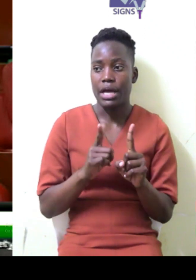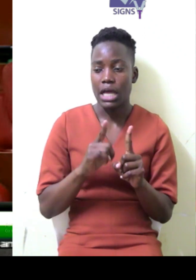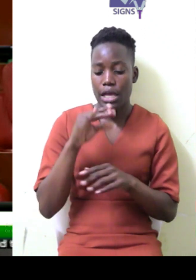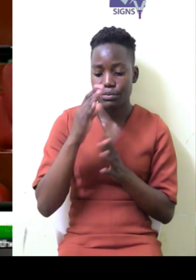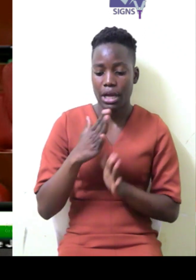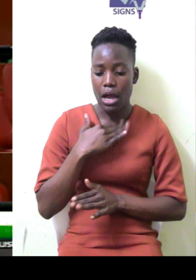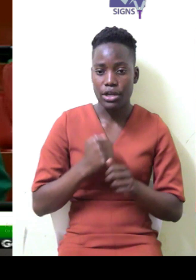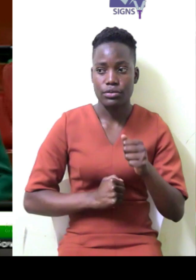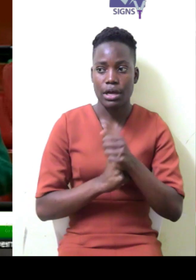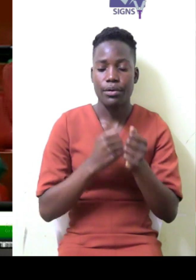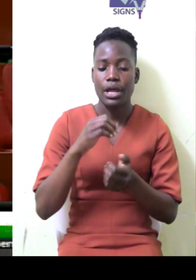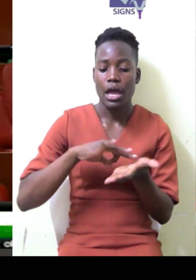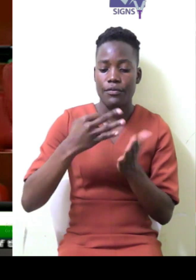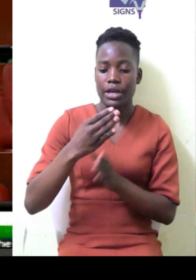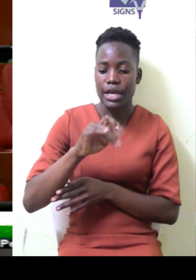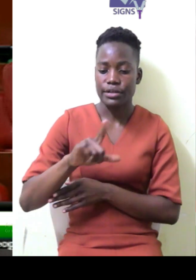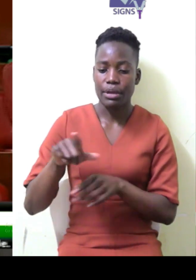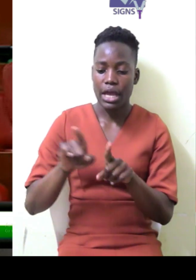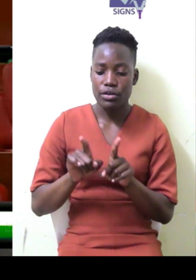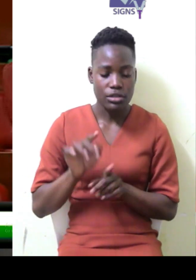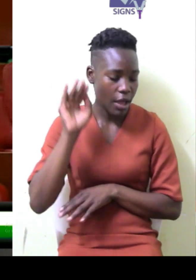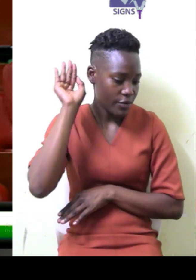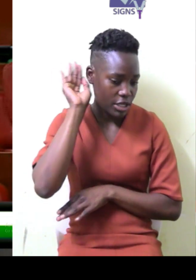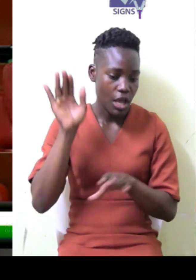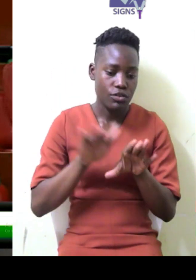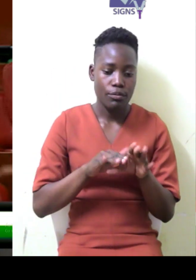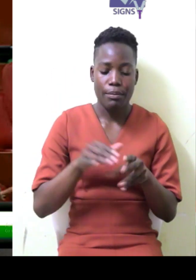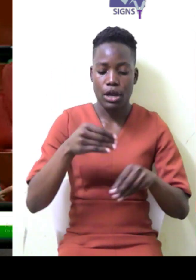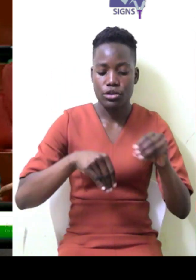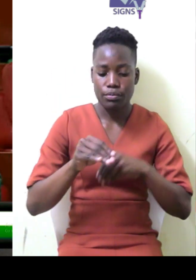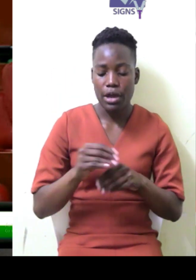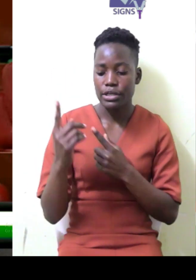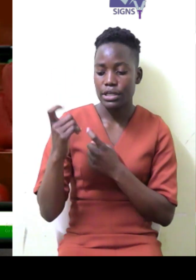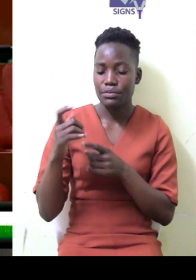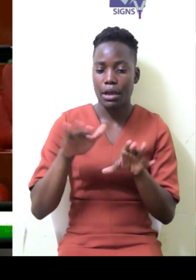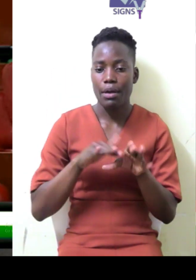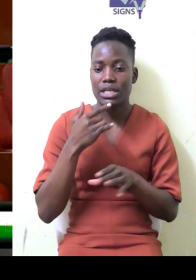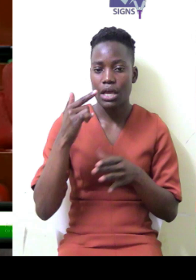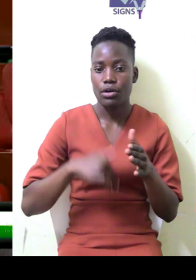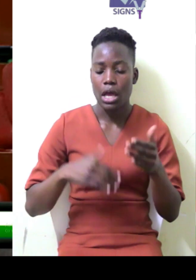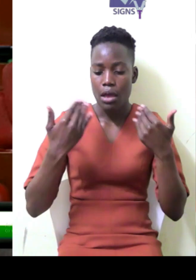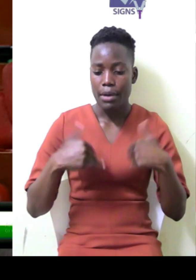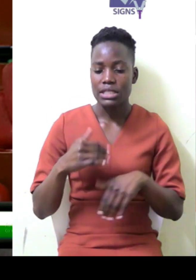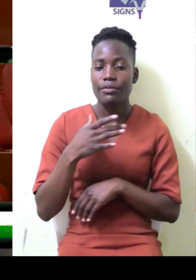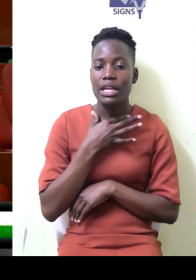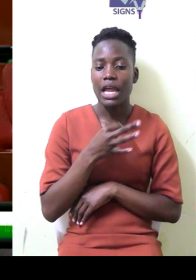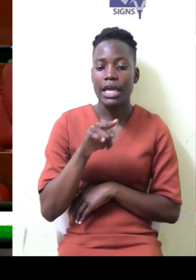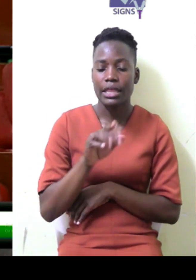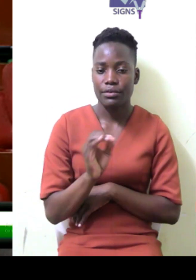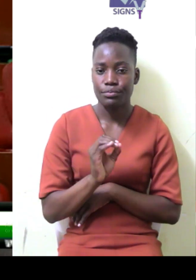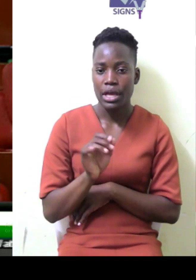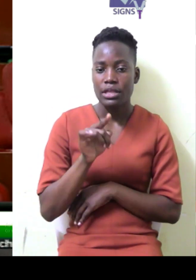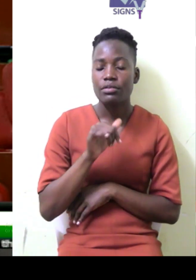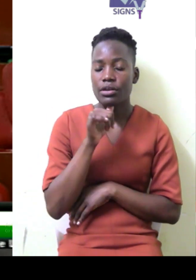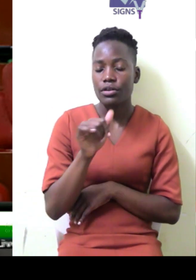support this finance bill. And I've listened to members contributing. I was expecting members will say, I do not like this is not for Kenya, and